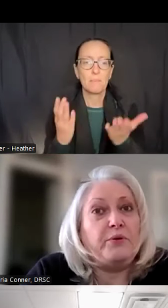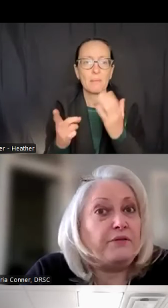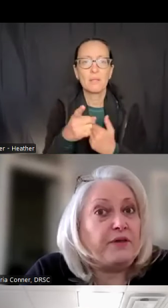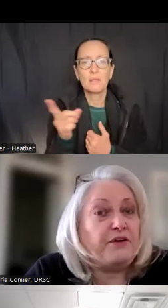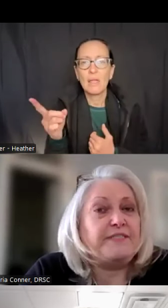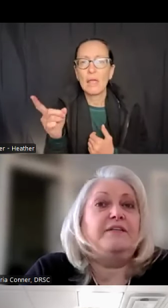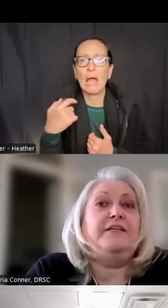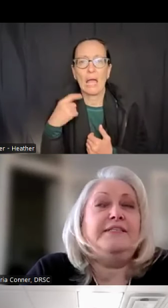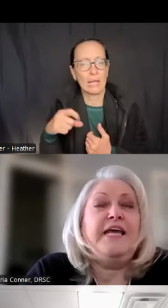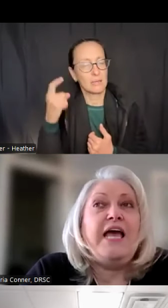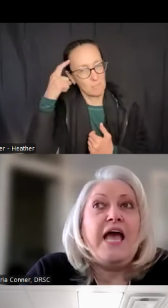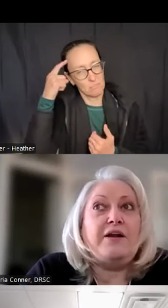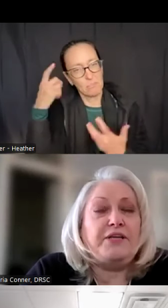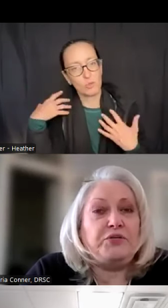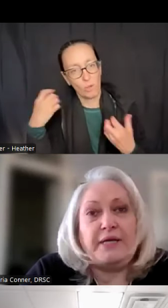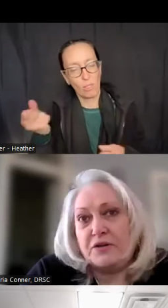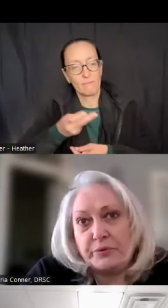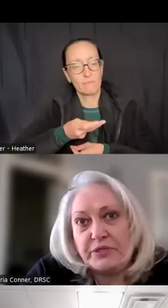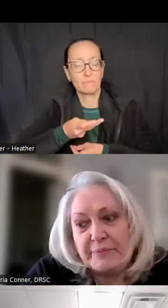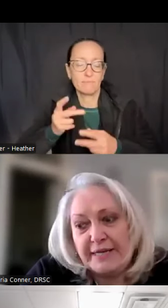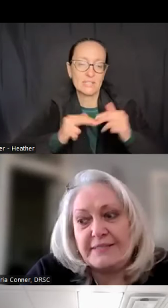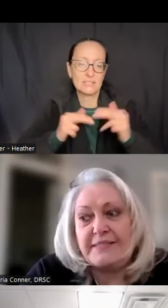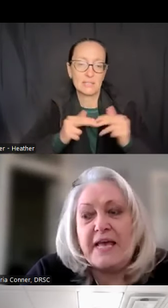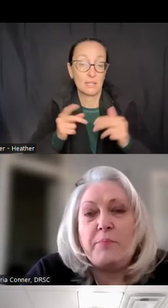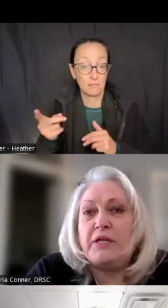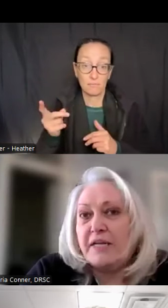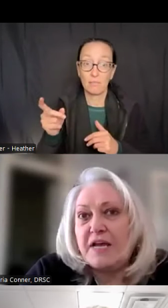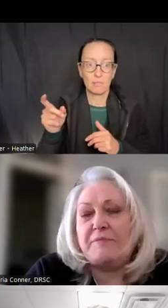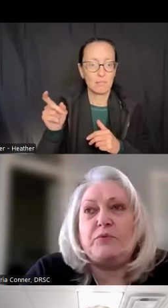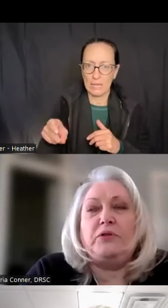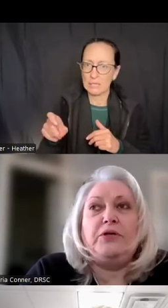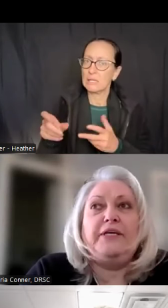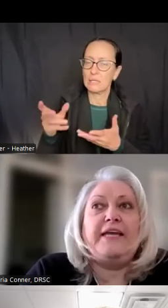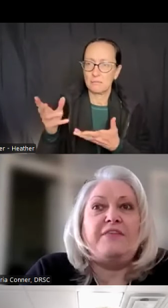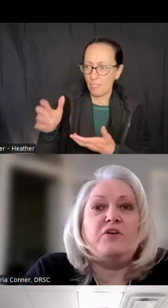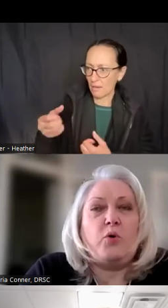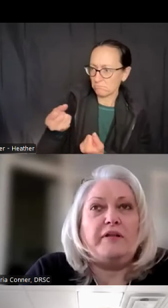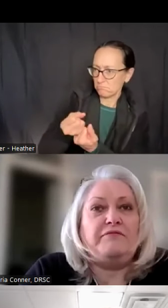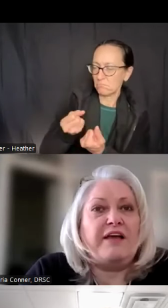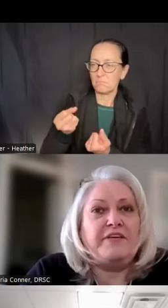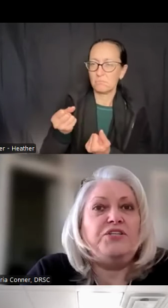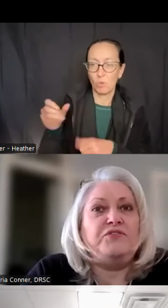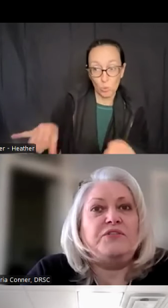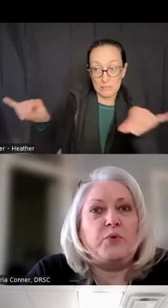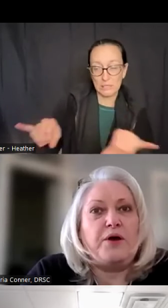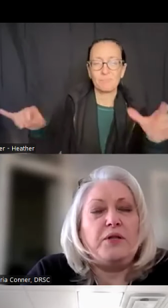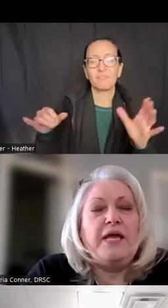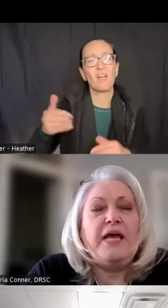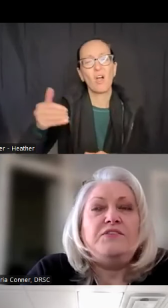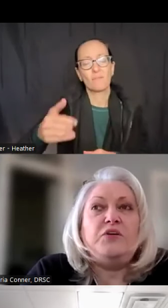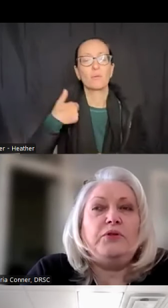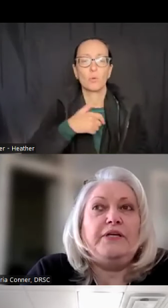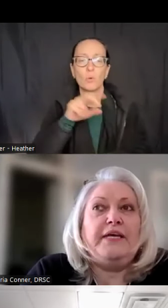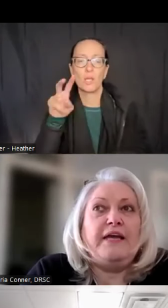those in mental health care facilities? And are they doing it on a routine basis? But a lot of times we're looking at the quality of life issues as